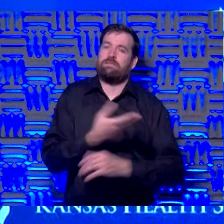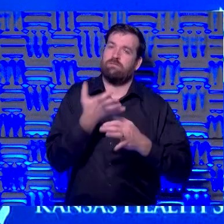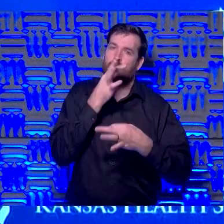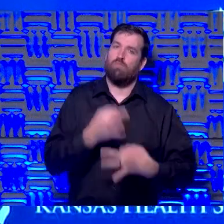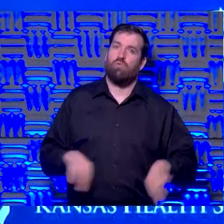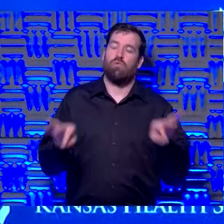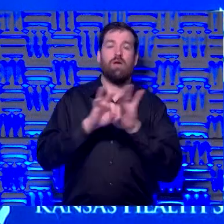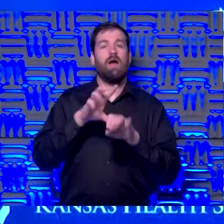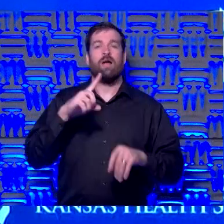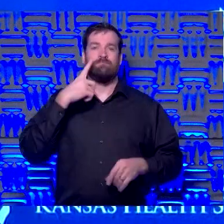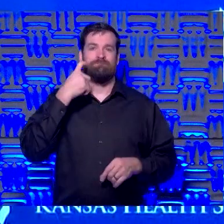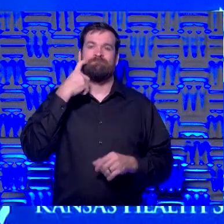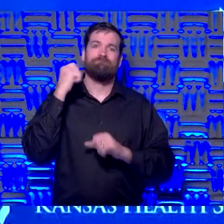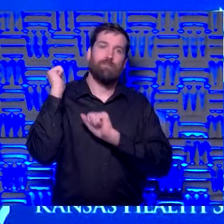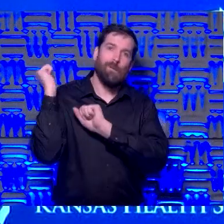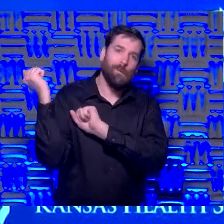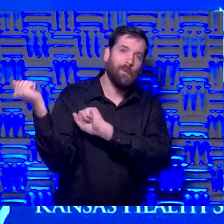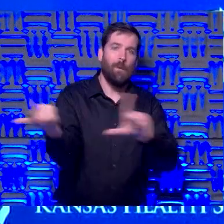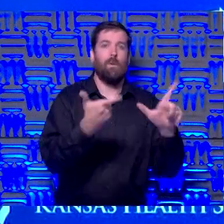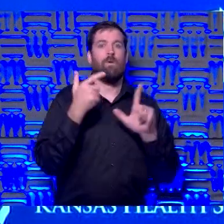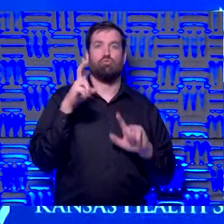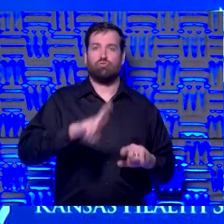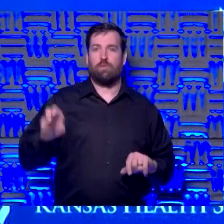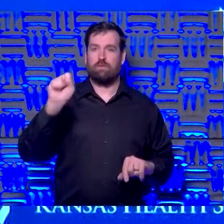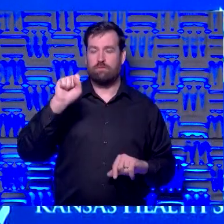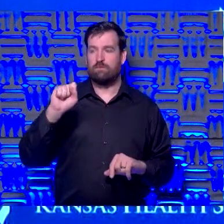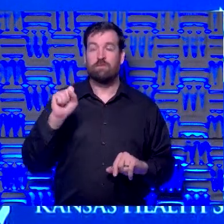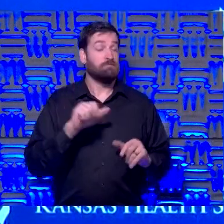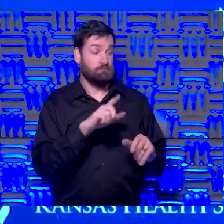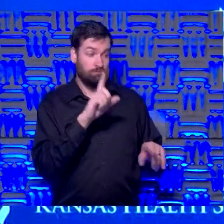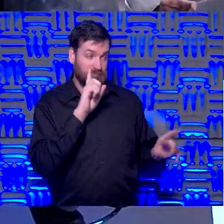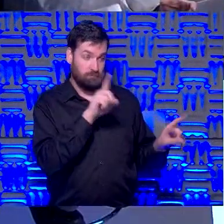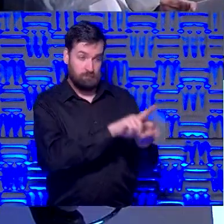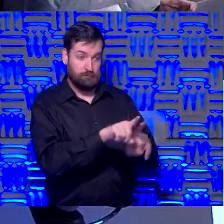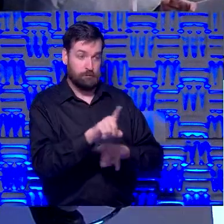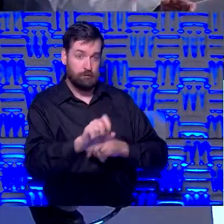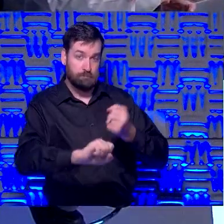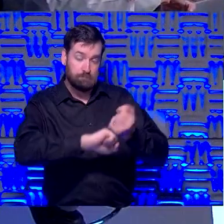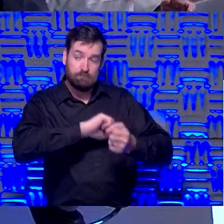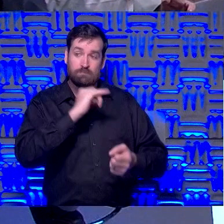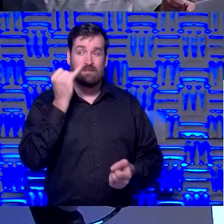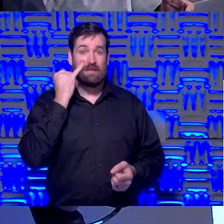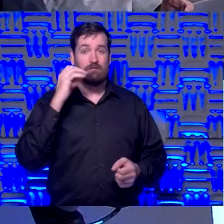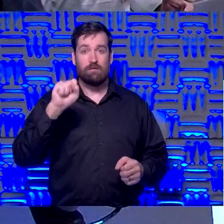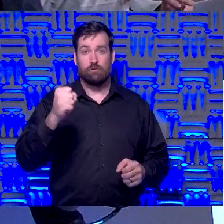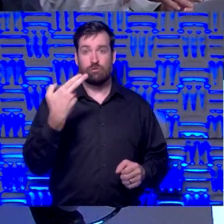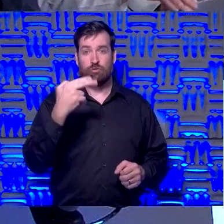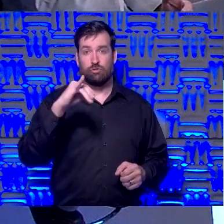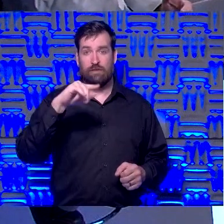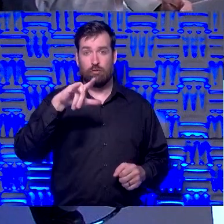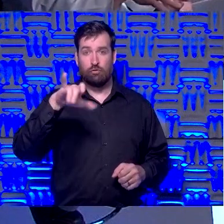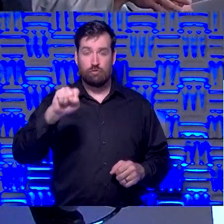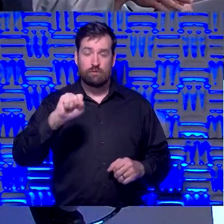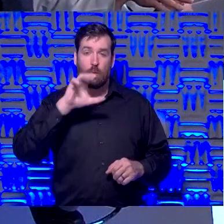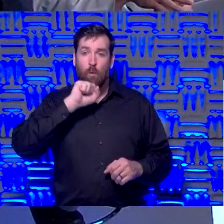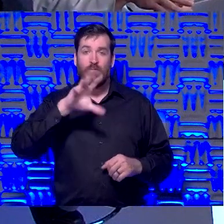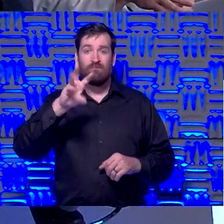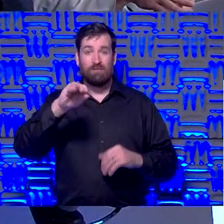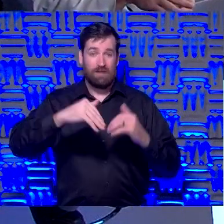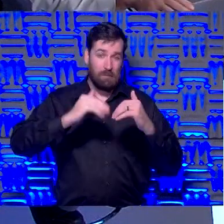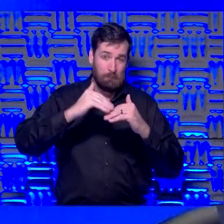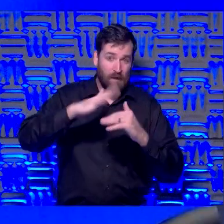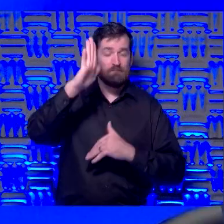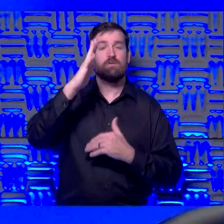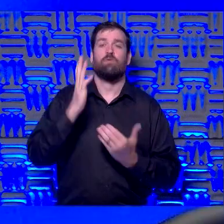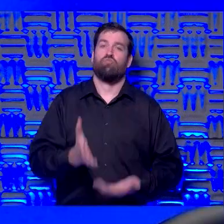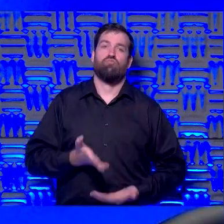going to want to vaccinate everyone across the country. And I think to that point too, if you've had shingles and you're over 50, we definitely also